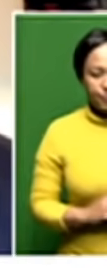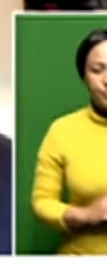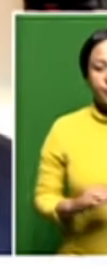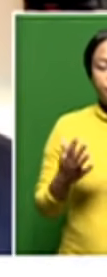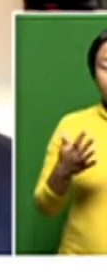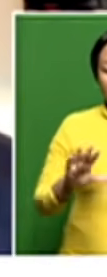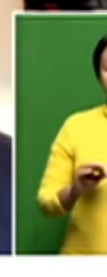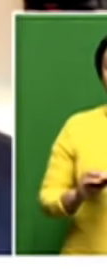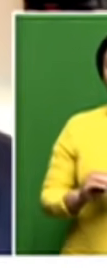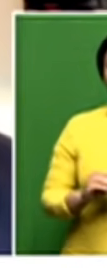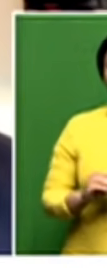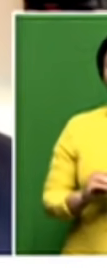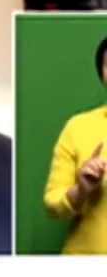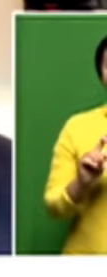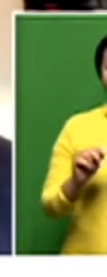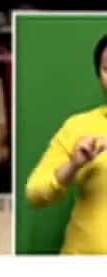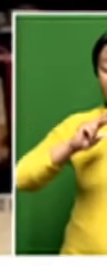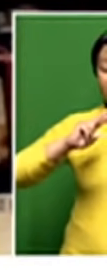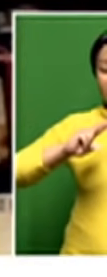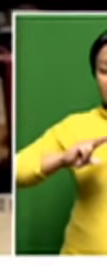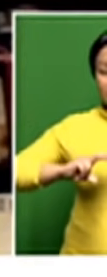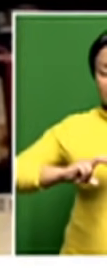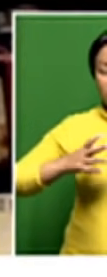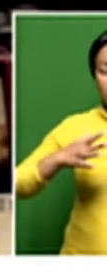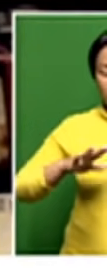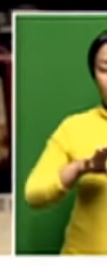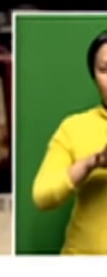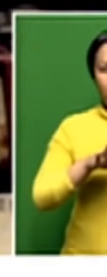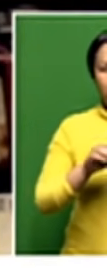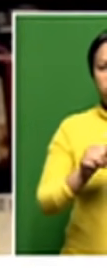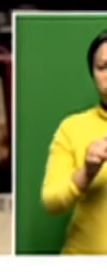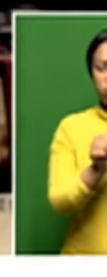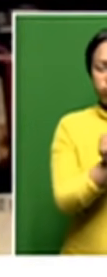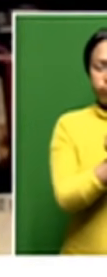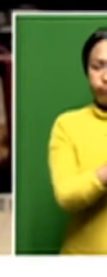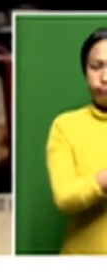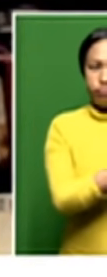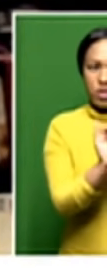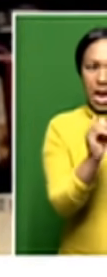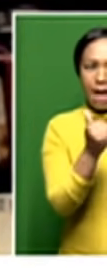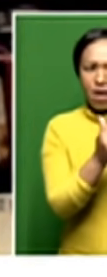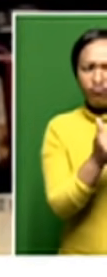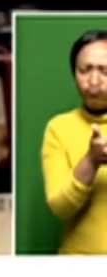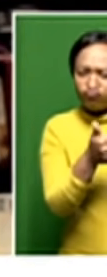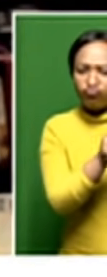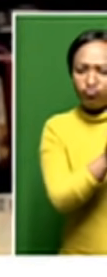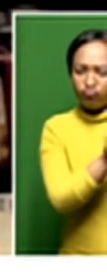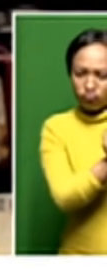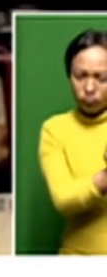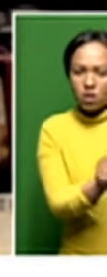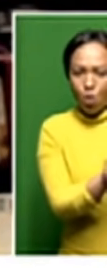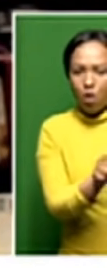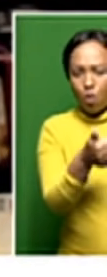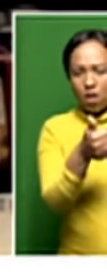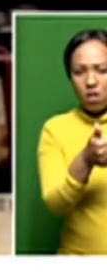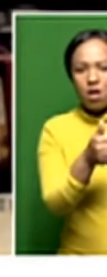Leanne, while we were doing the investigation, we worked very closely with the manufacturer. They were very collaborative. They allowed us